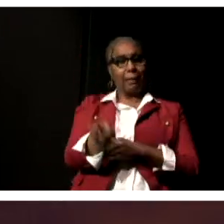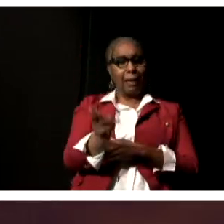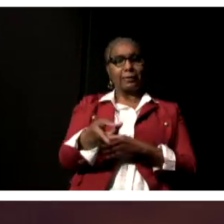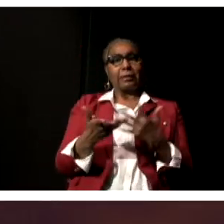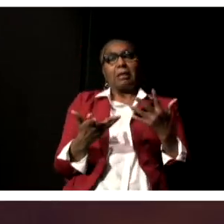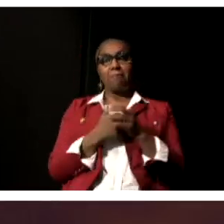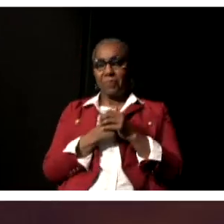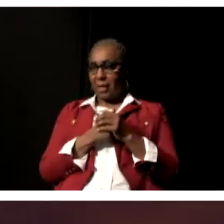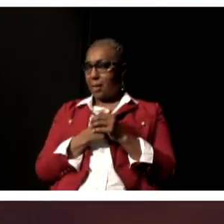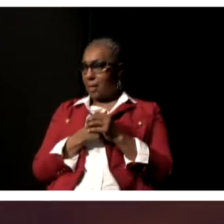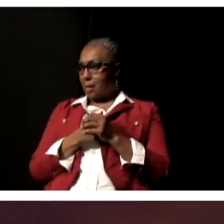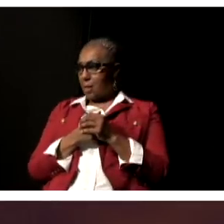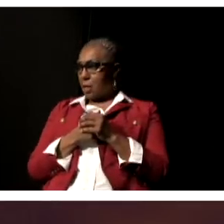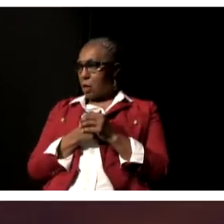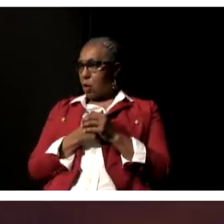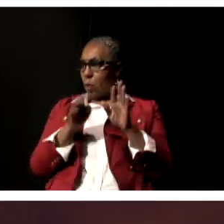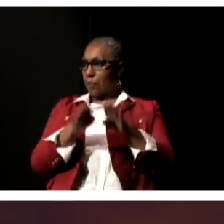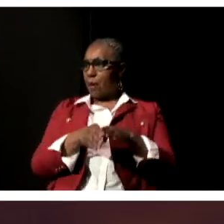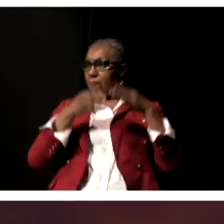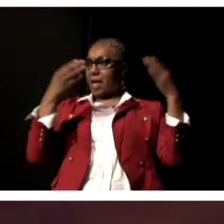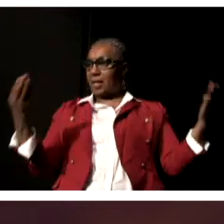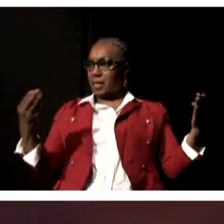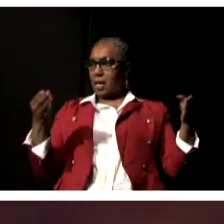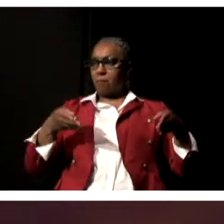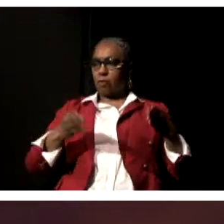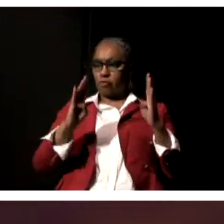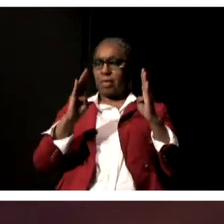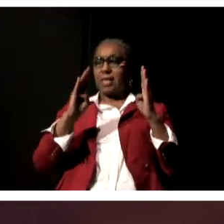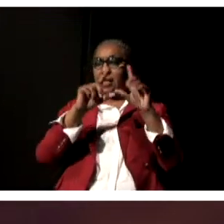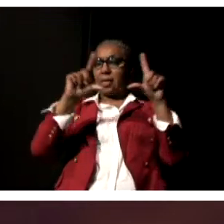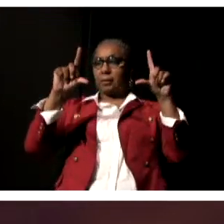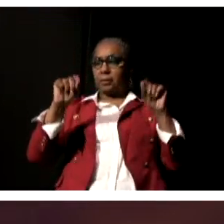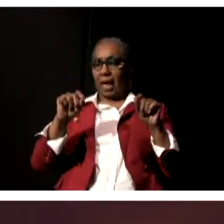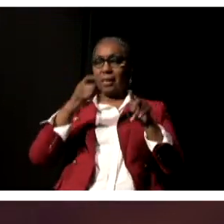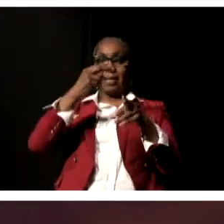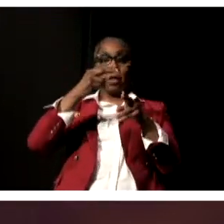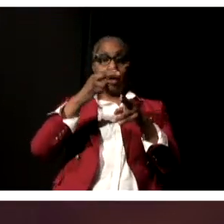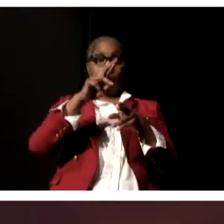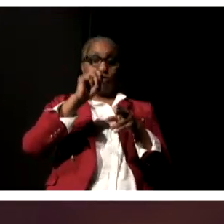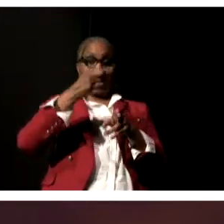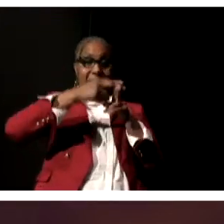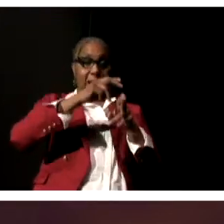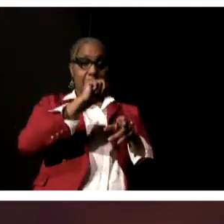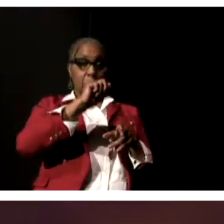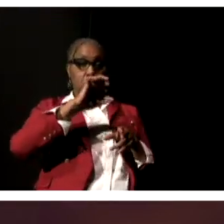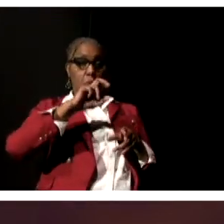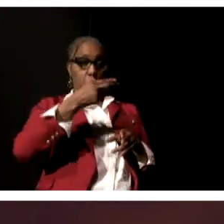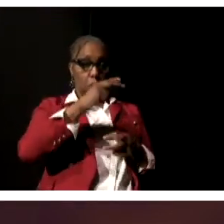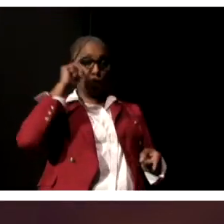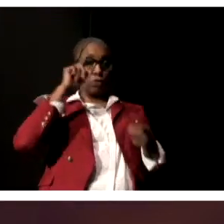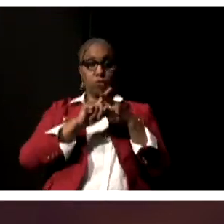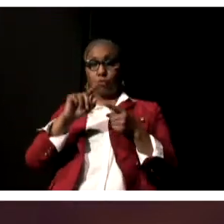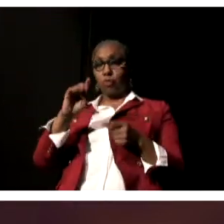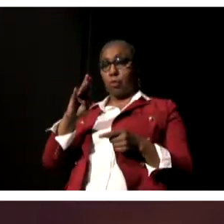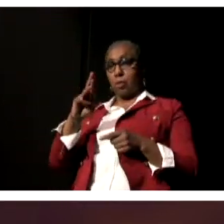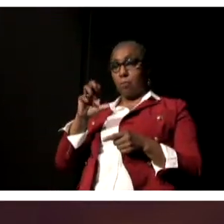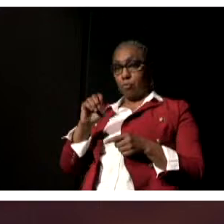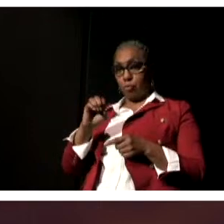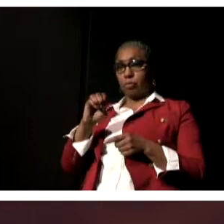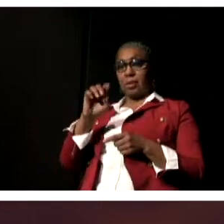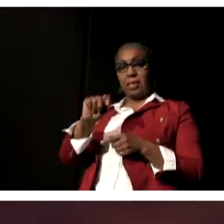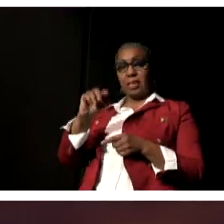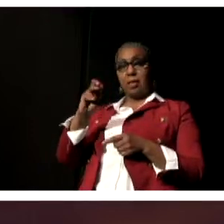with the unveiling of street signs renaming Arch Street to 4th Street, Bruce T. Moore